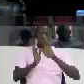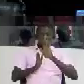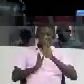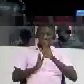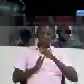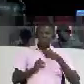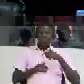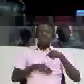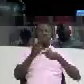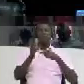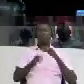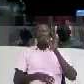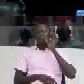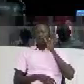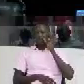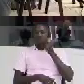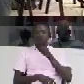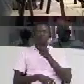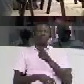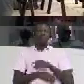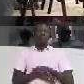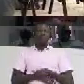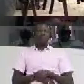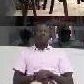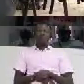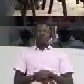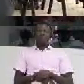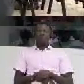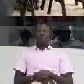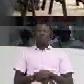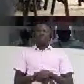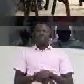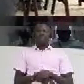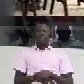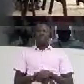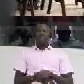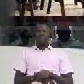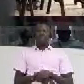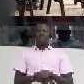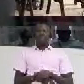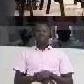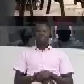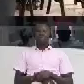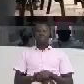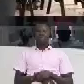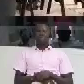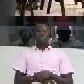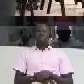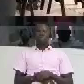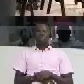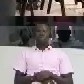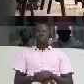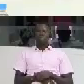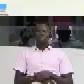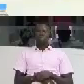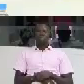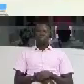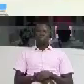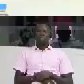laaj danga xaar ba ma jeexal li ma la laaj ba pare bu ko defee nag nga dal tuuti ba ñetti seconde nga door maa